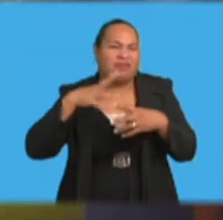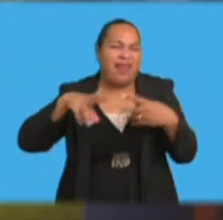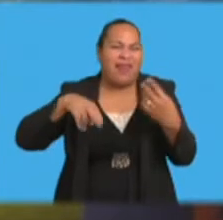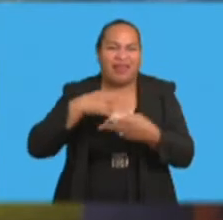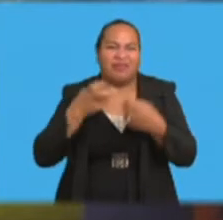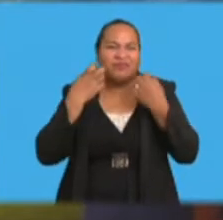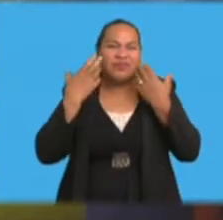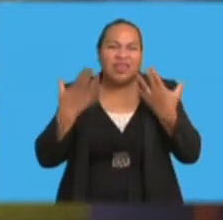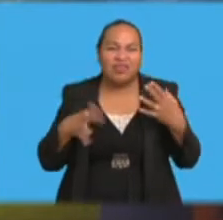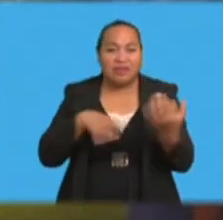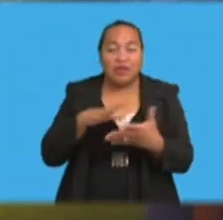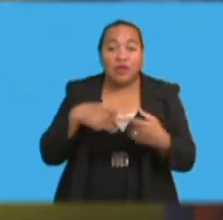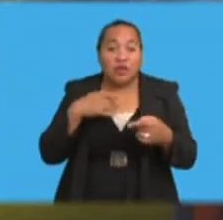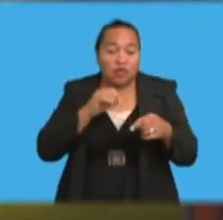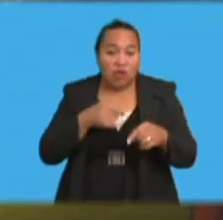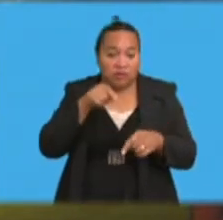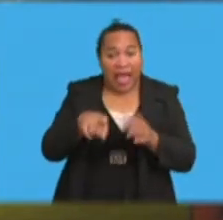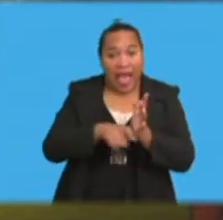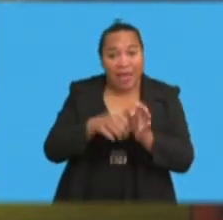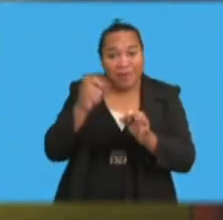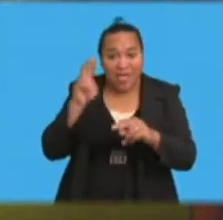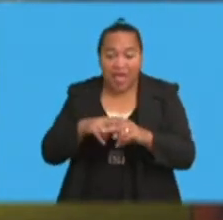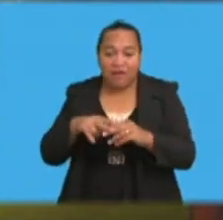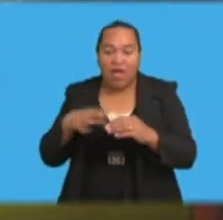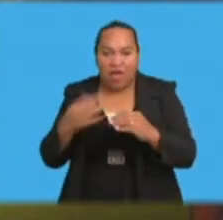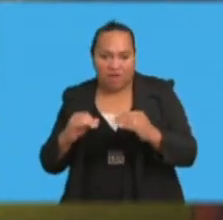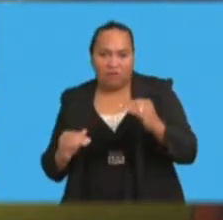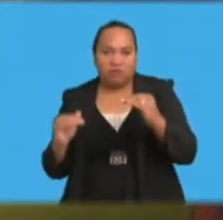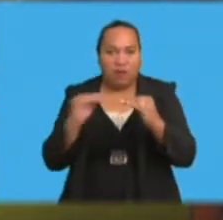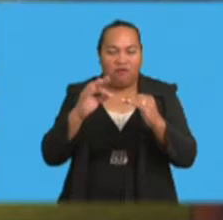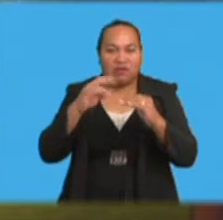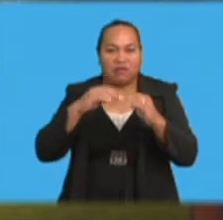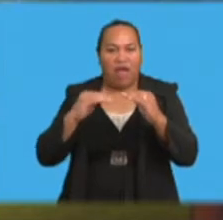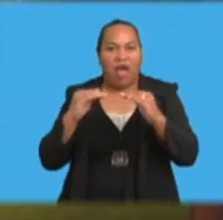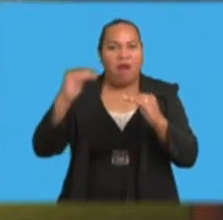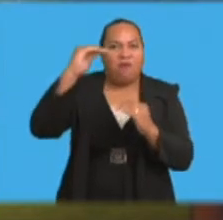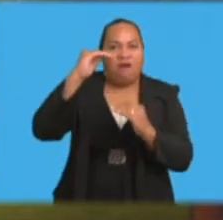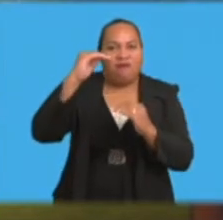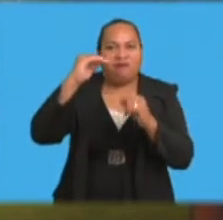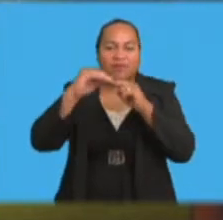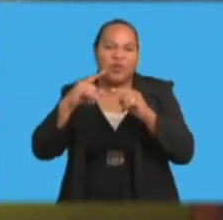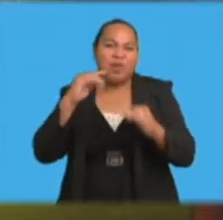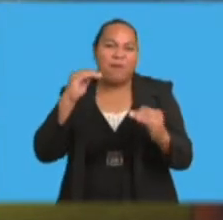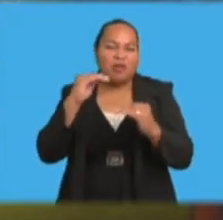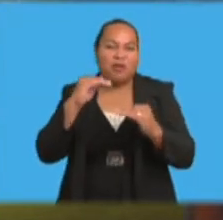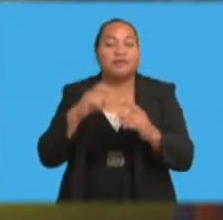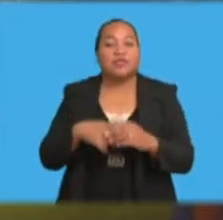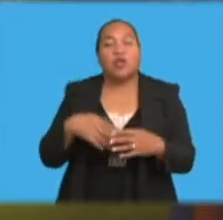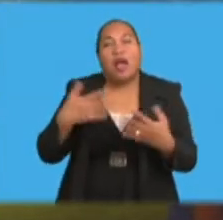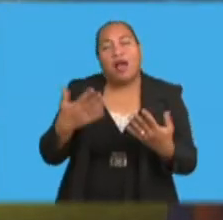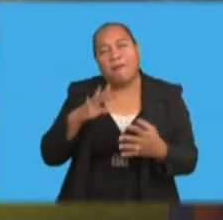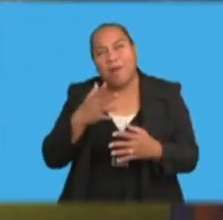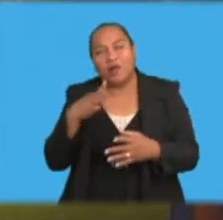consciously built buffers above the recommended benchmark. It is also worth noting, Madam Speaker, that approximately